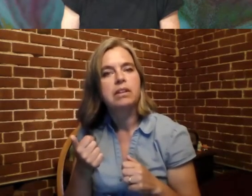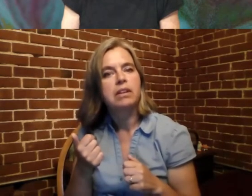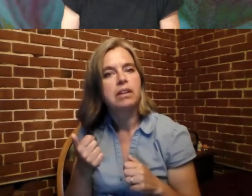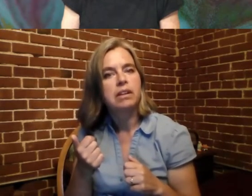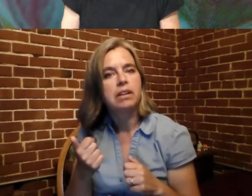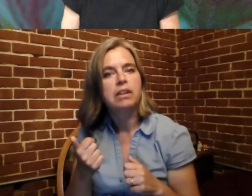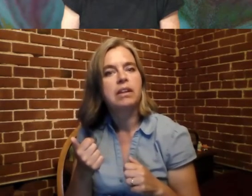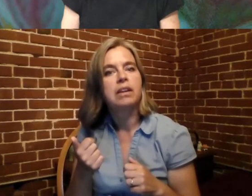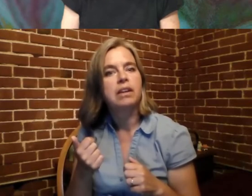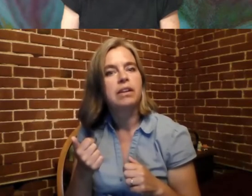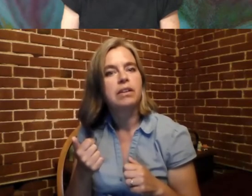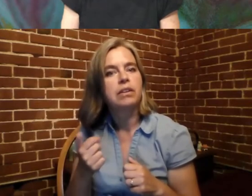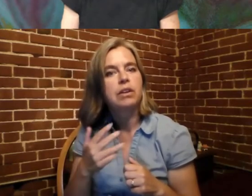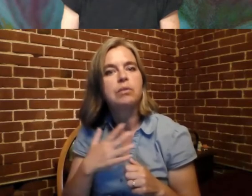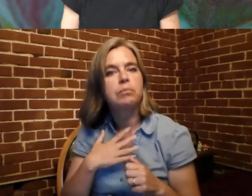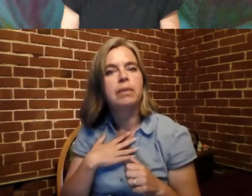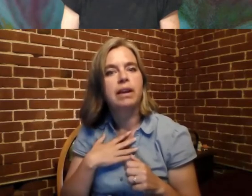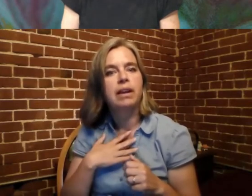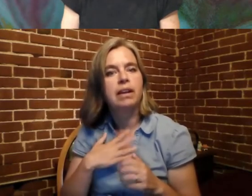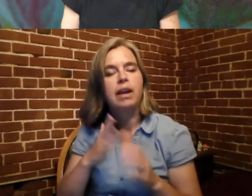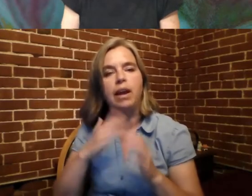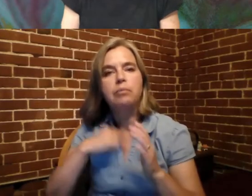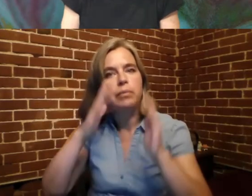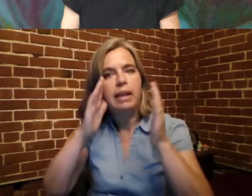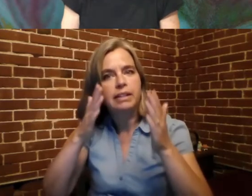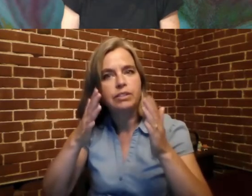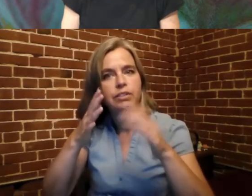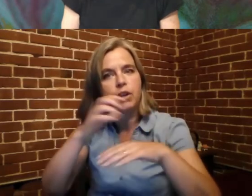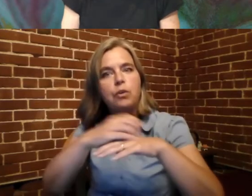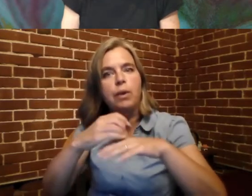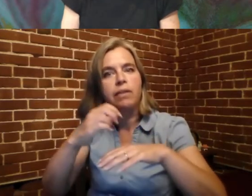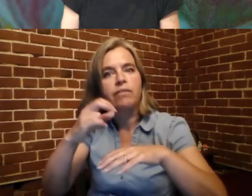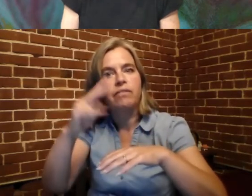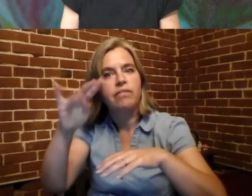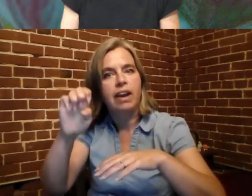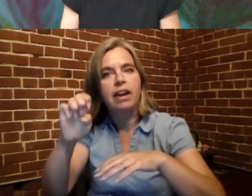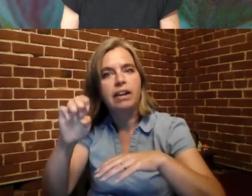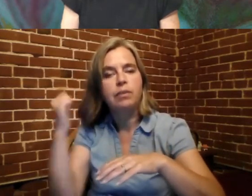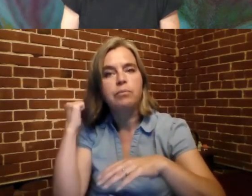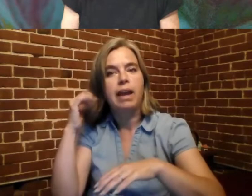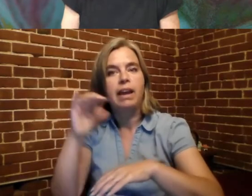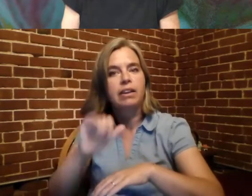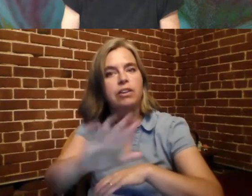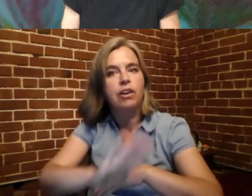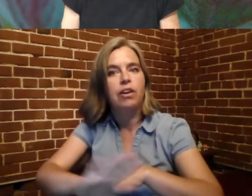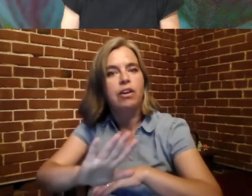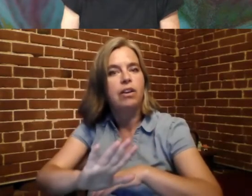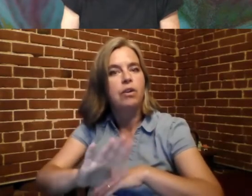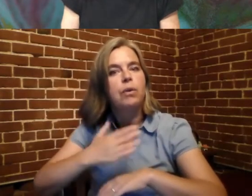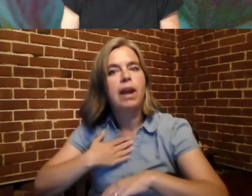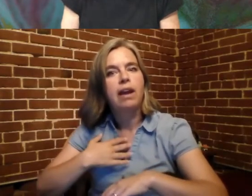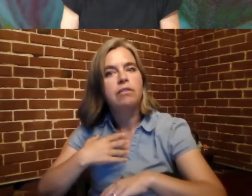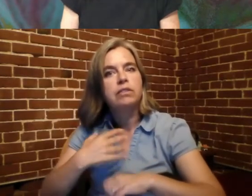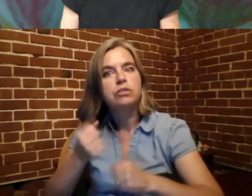this grape vine in my backyard, we have so much grapes this year. It's like a full 2 trees